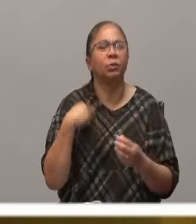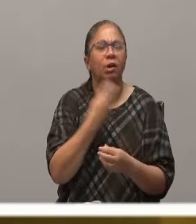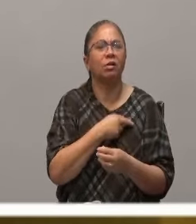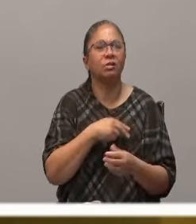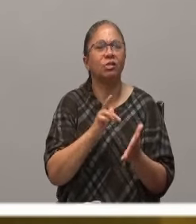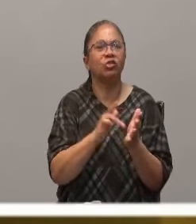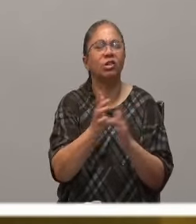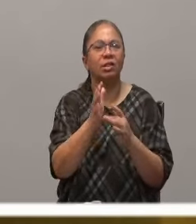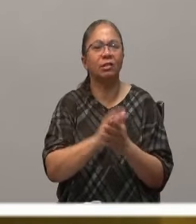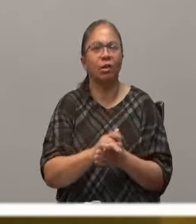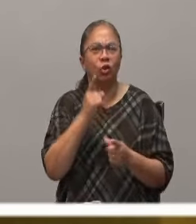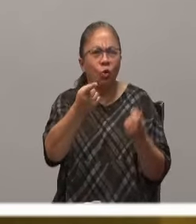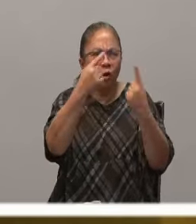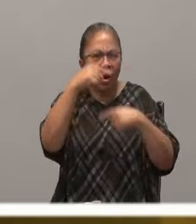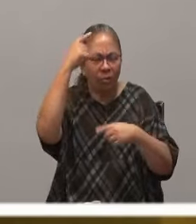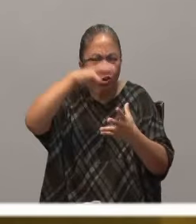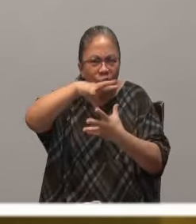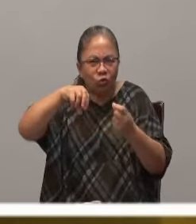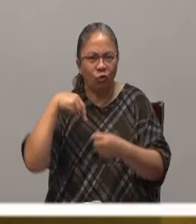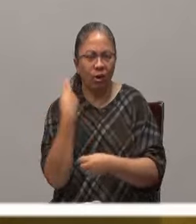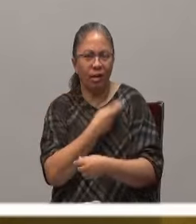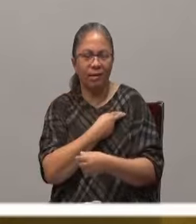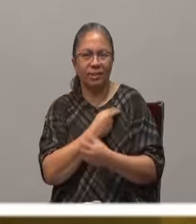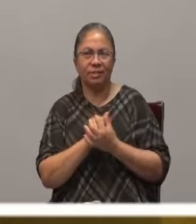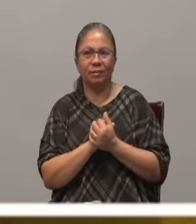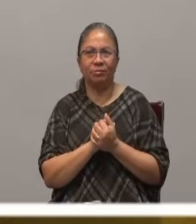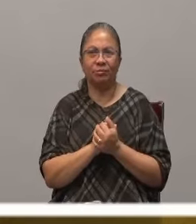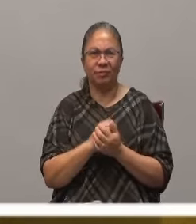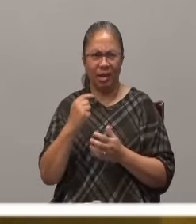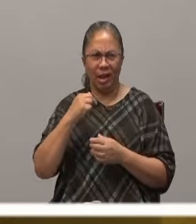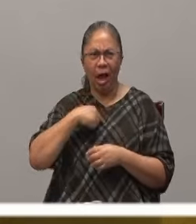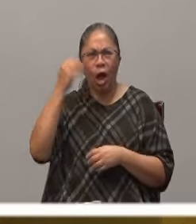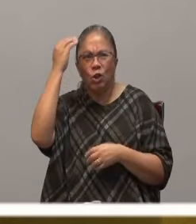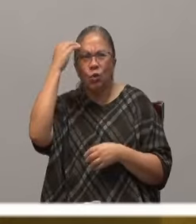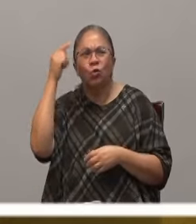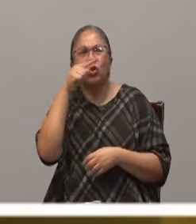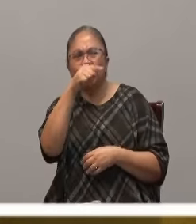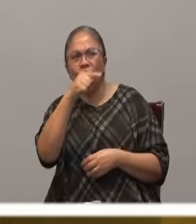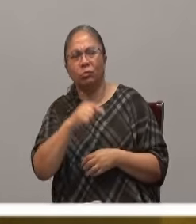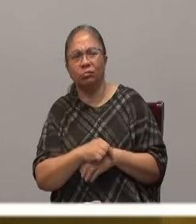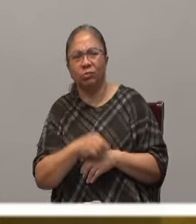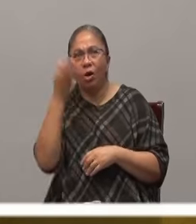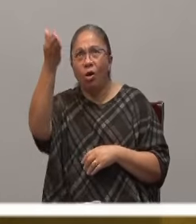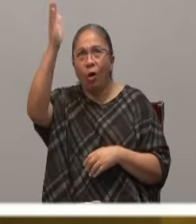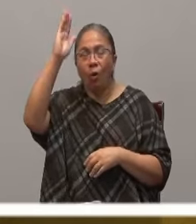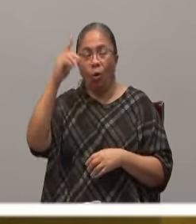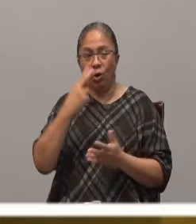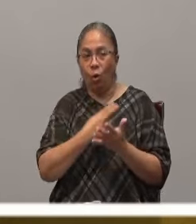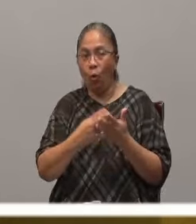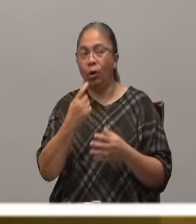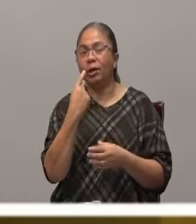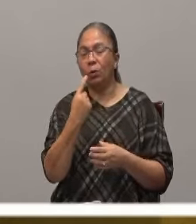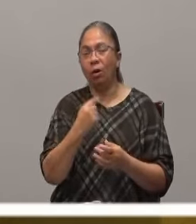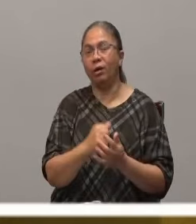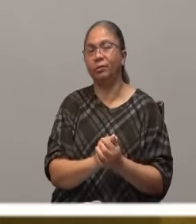Nazareth? Have you come to destroy us? I know who you are, the Holy One of